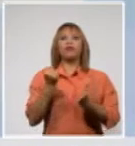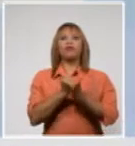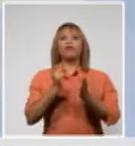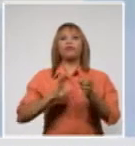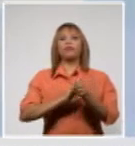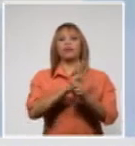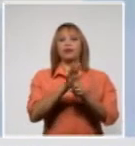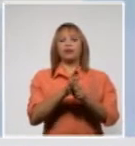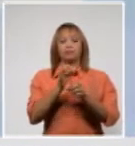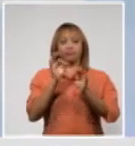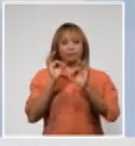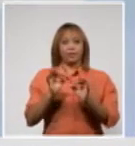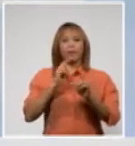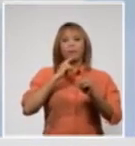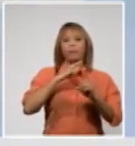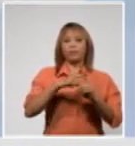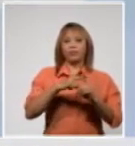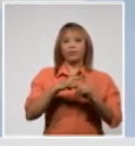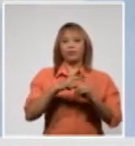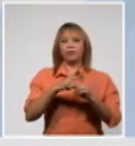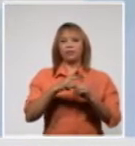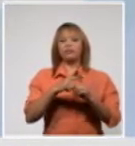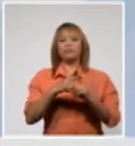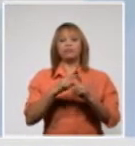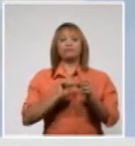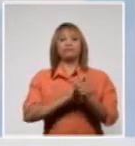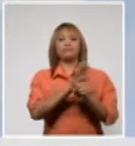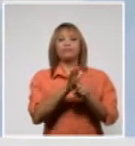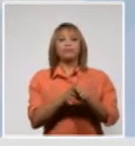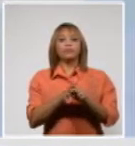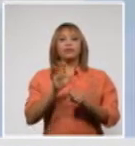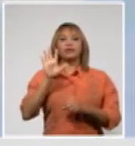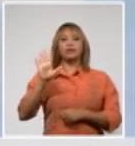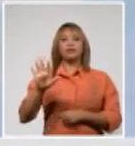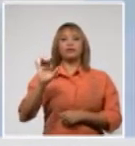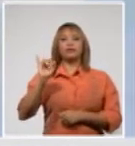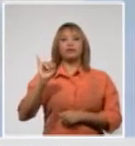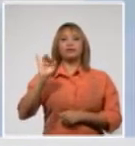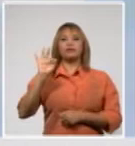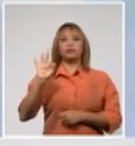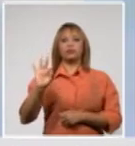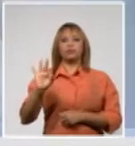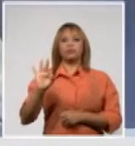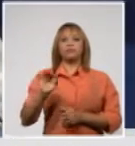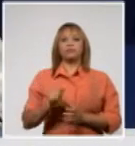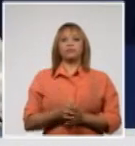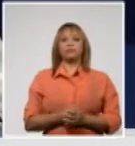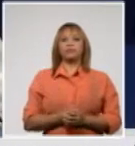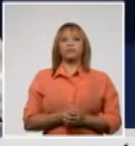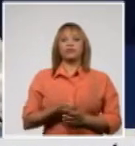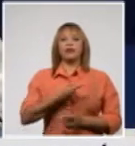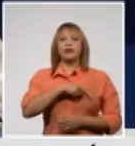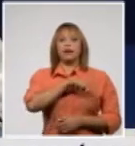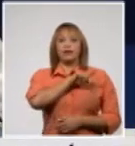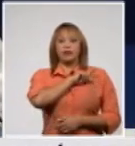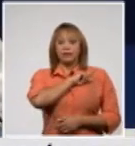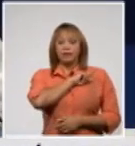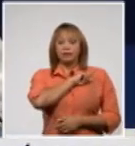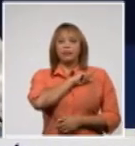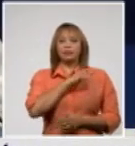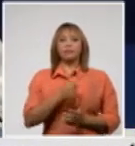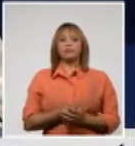28 are under observation. There are 610 suspected cases